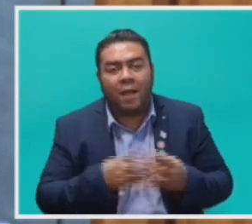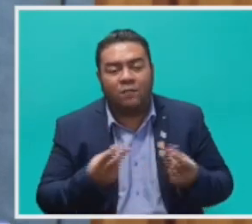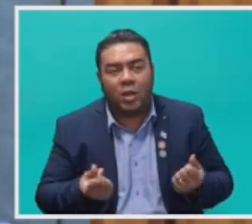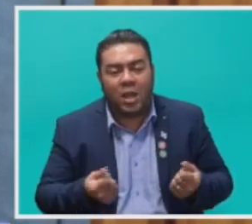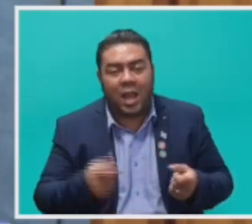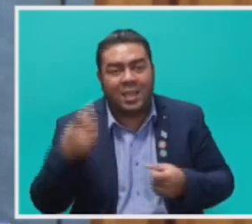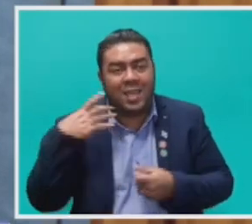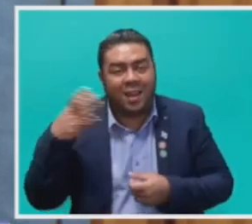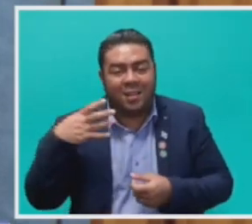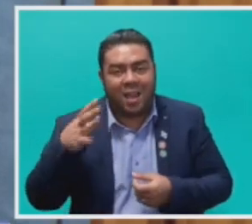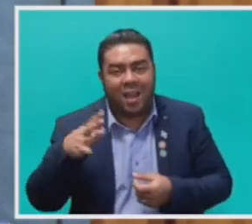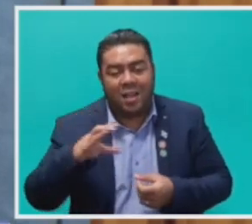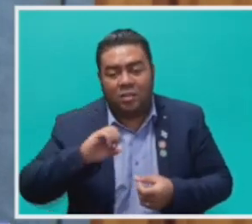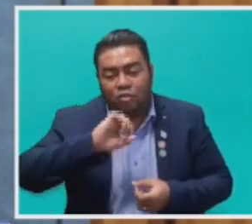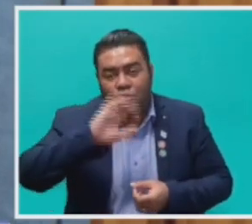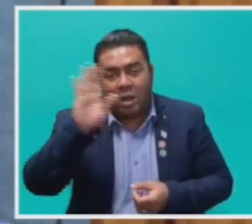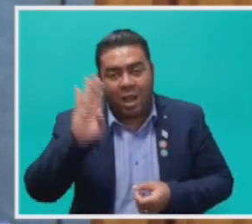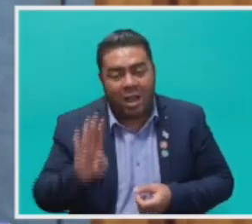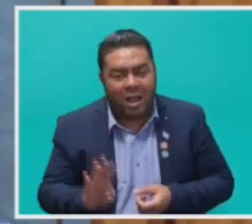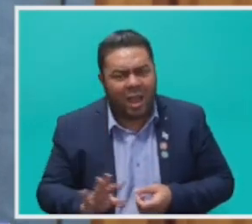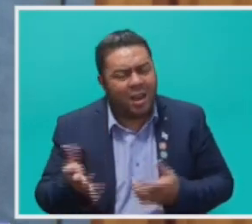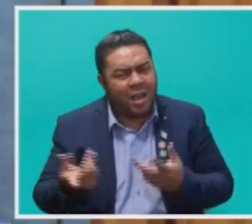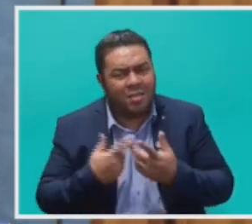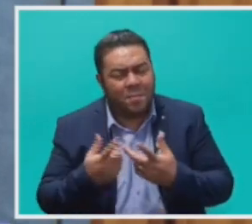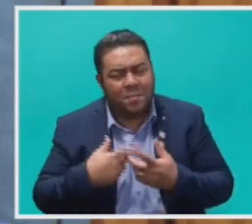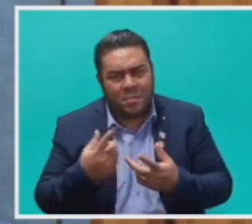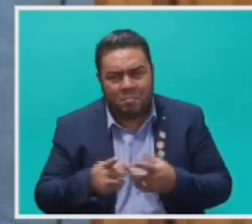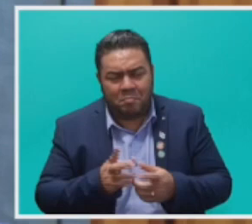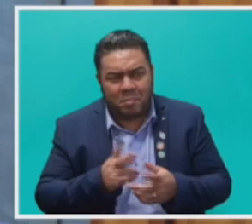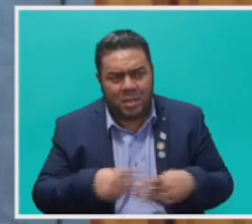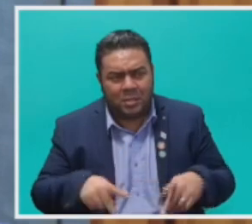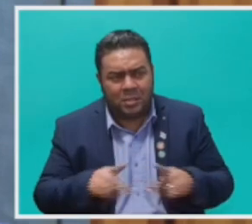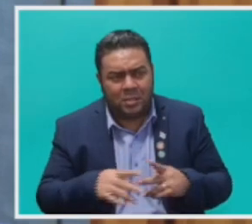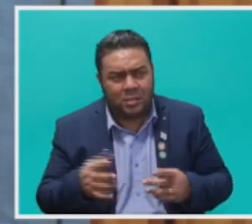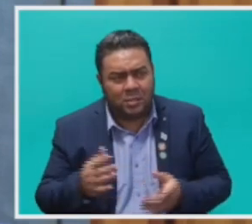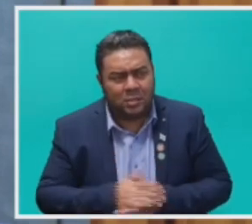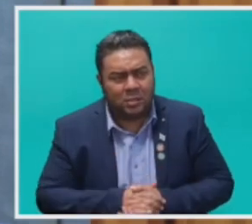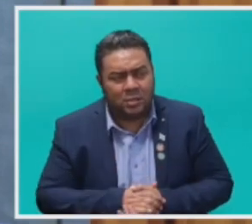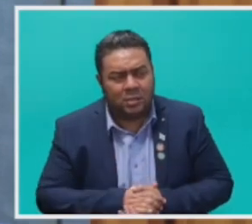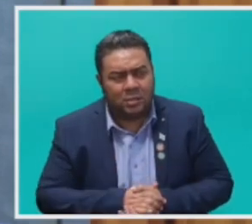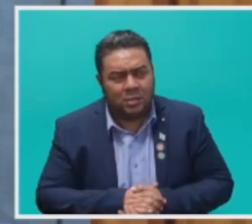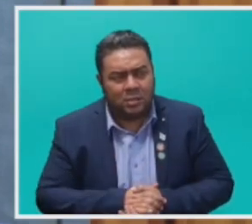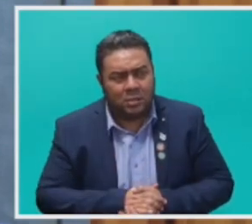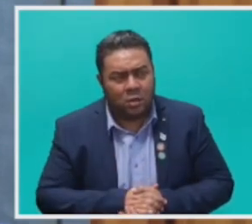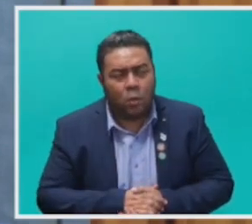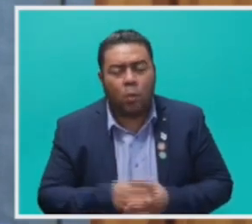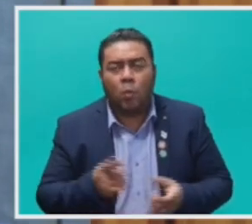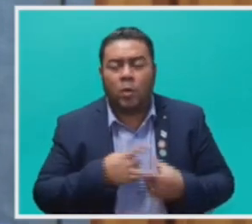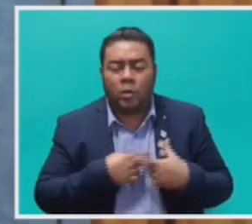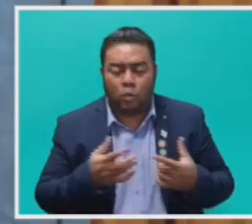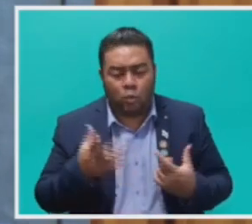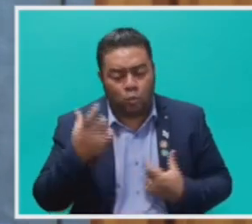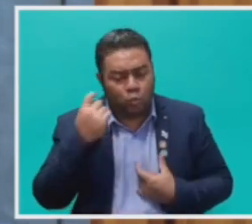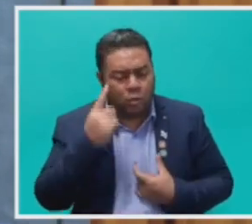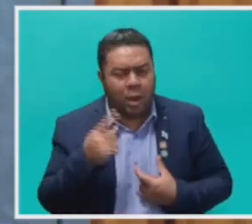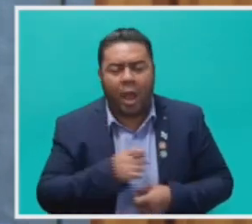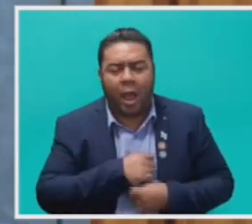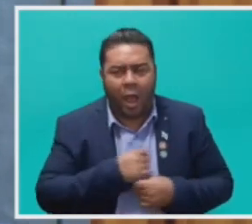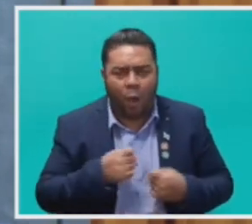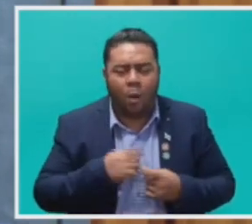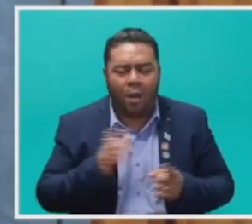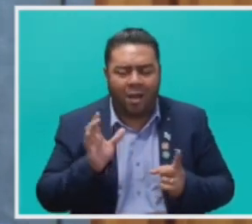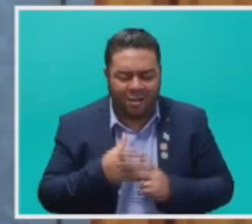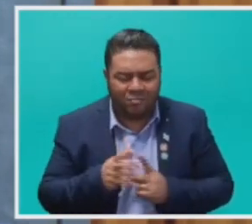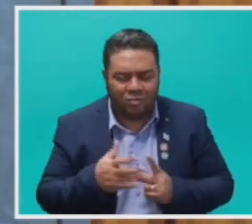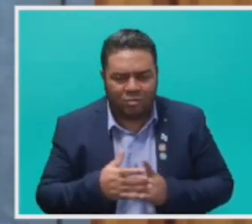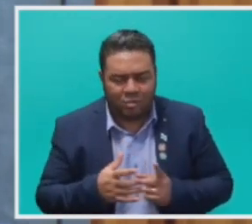Sri Lanka, and closer to home, the Solomon Islands. Our commission will have to take into account our cultural